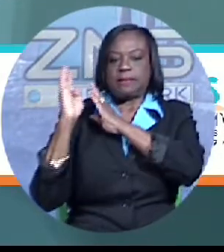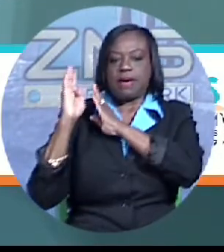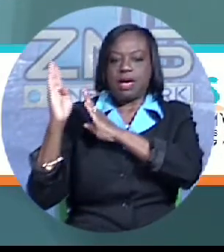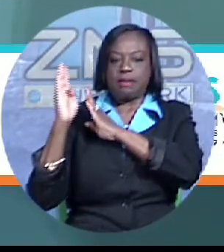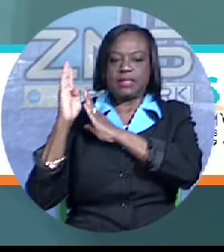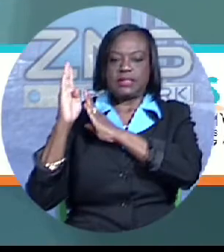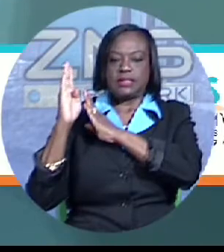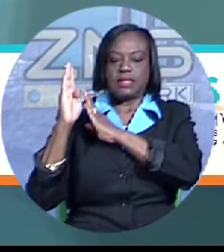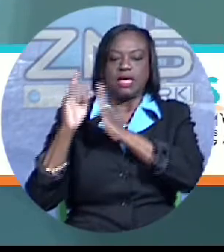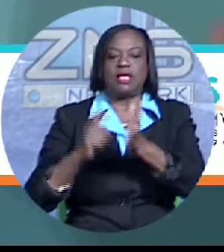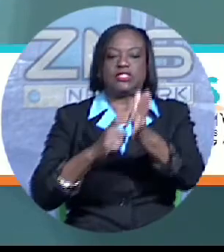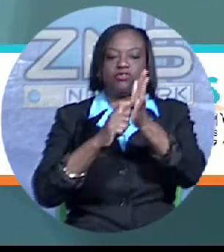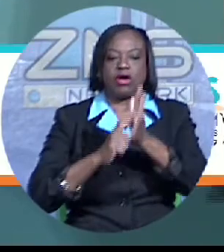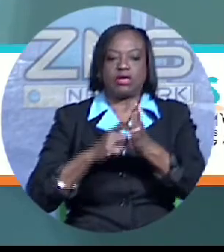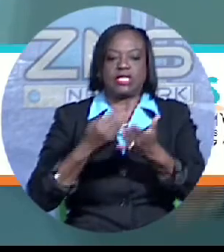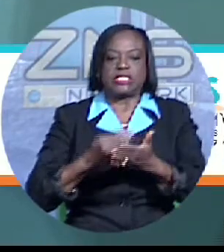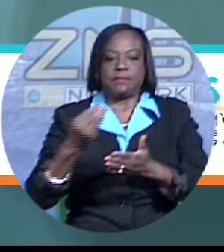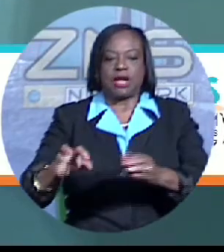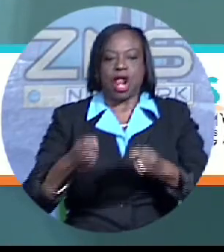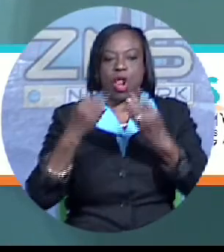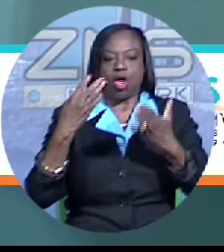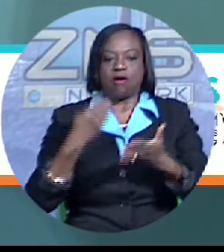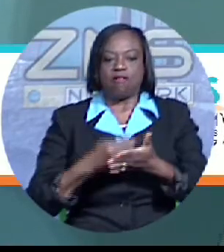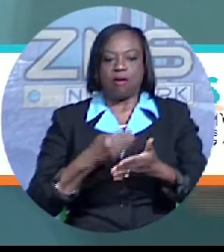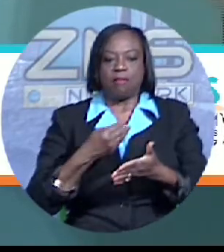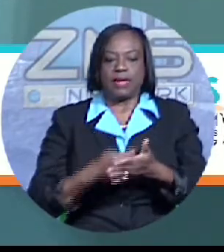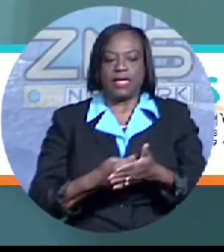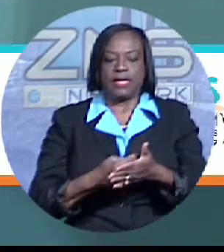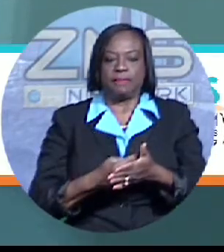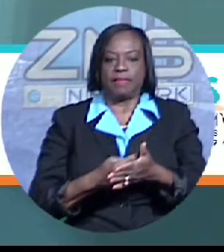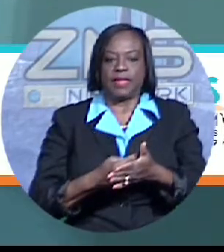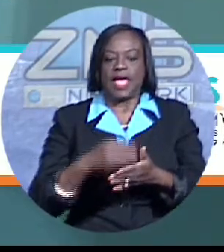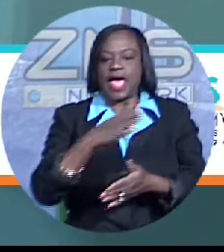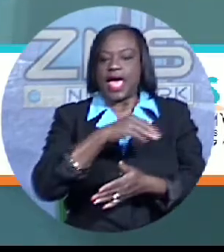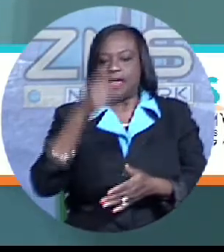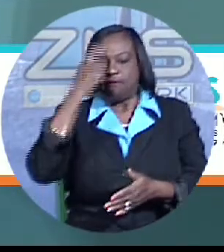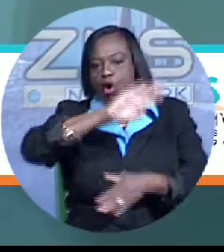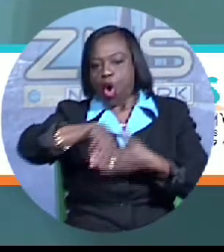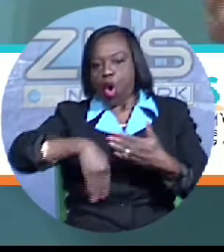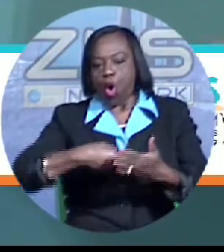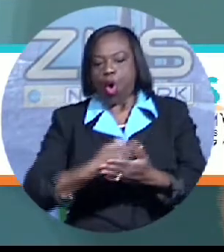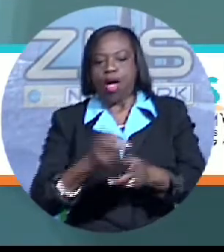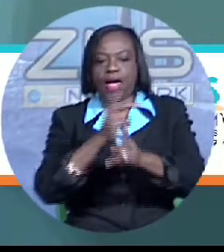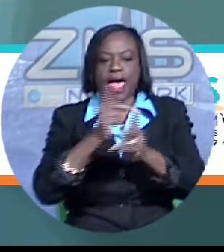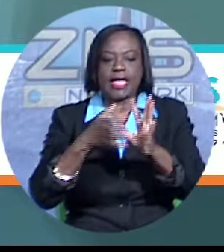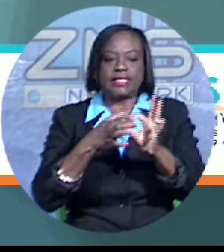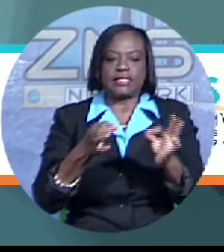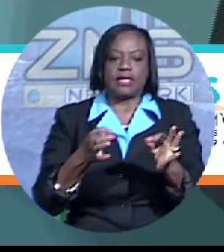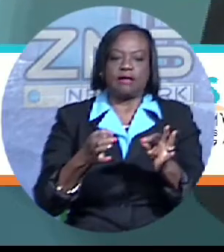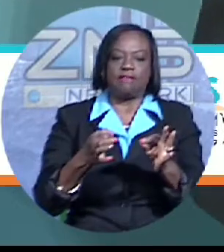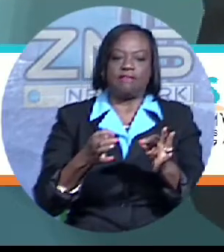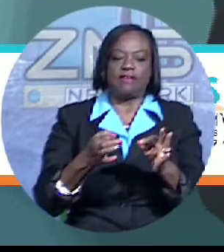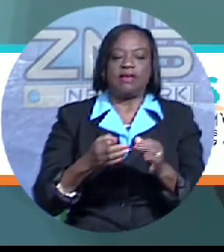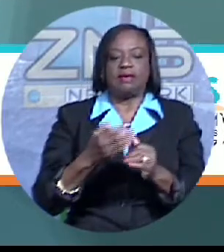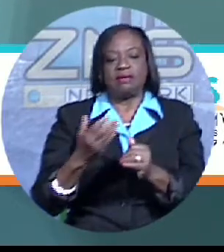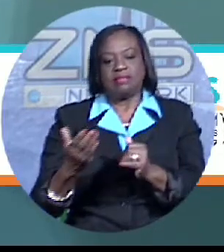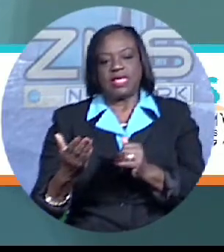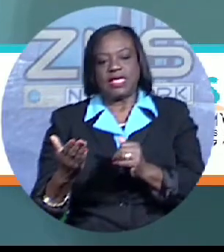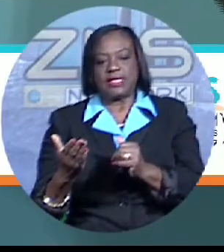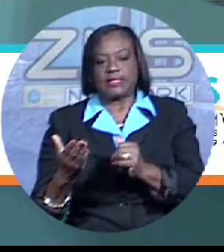is required to spend an enormous amount of money and for all sorts of variations in